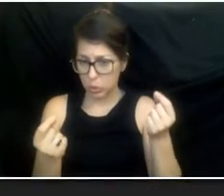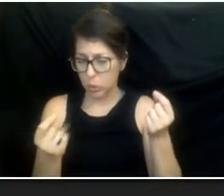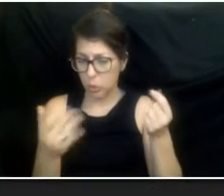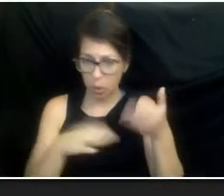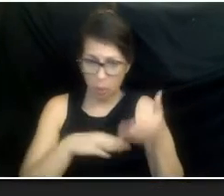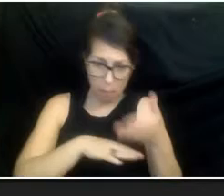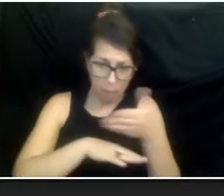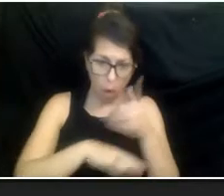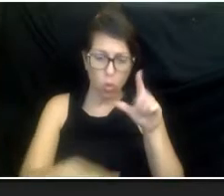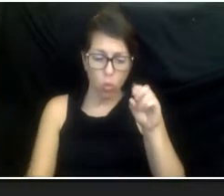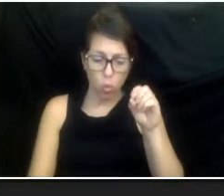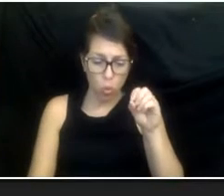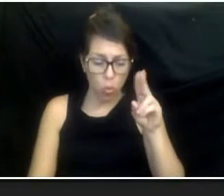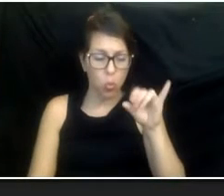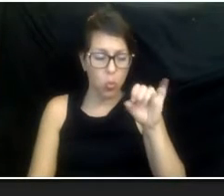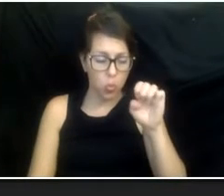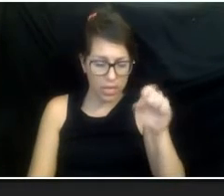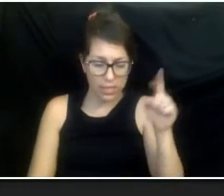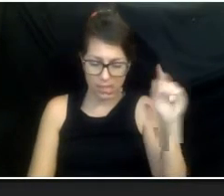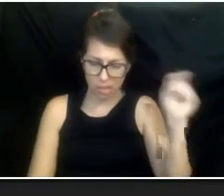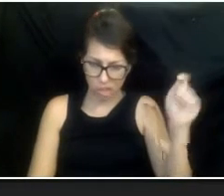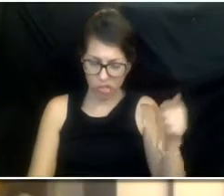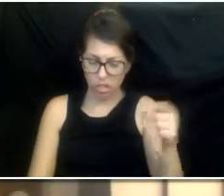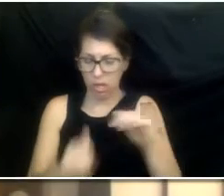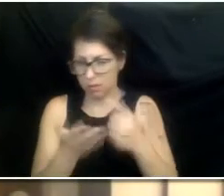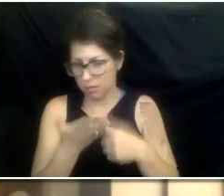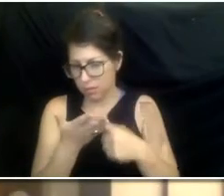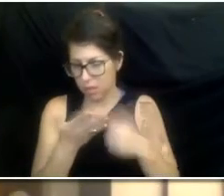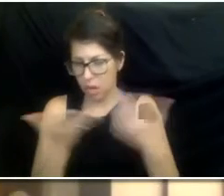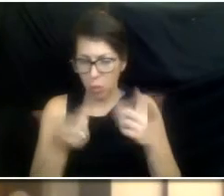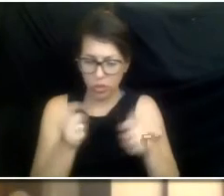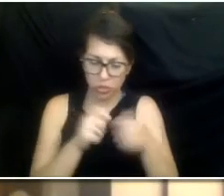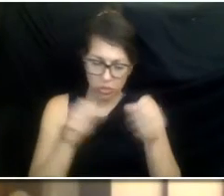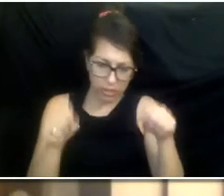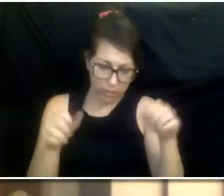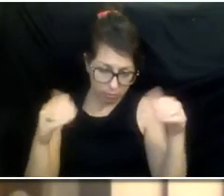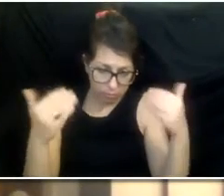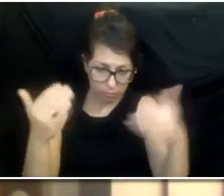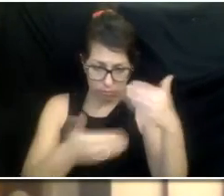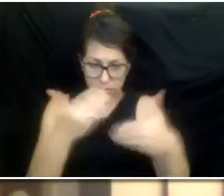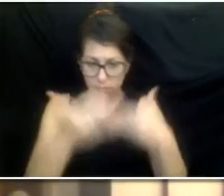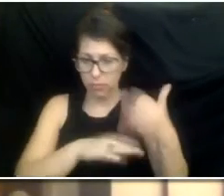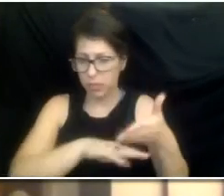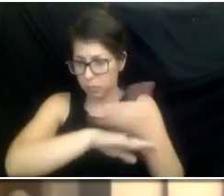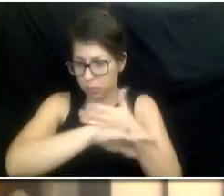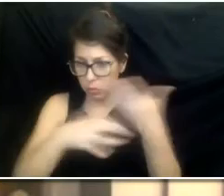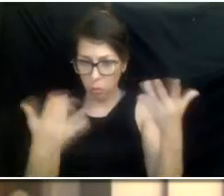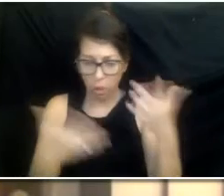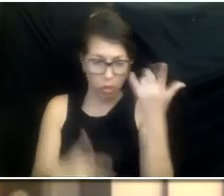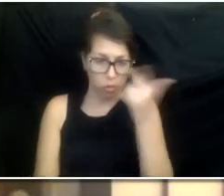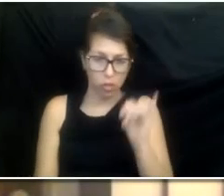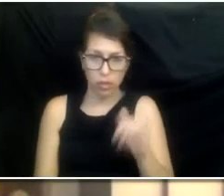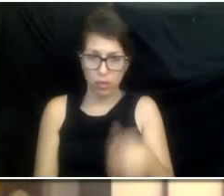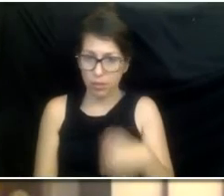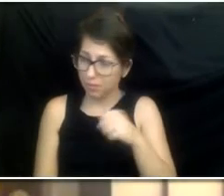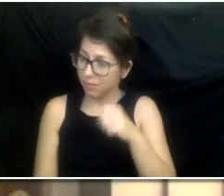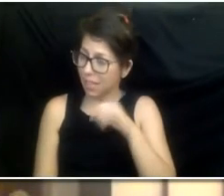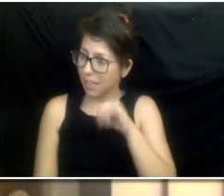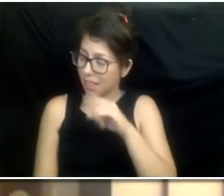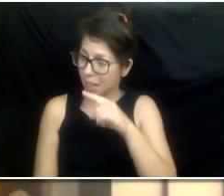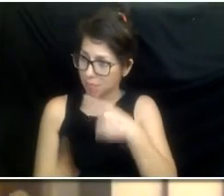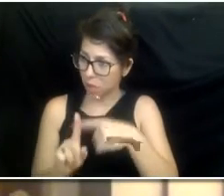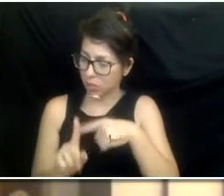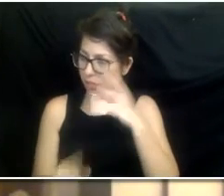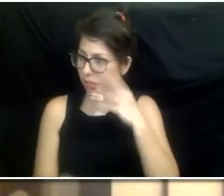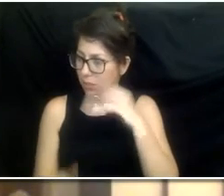thank you thank you we do not have any other council member questions so we'll move to the next witness